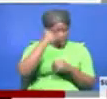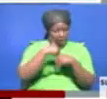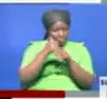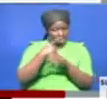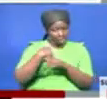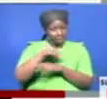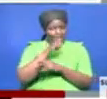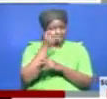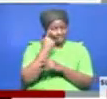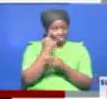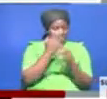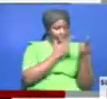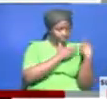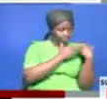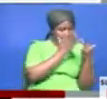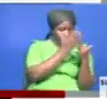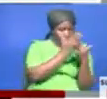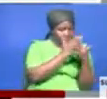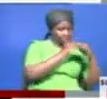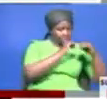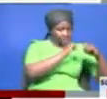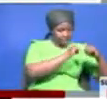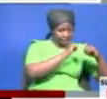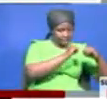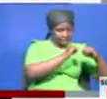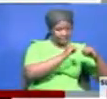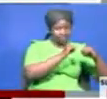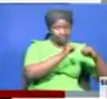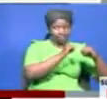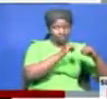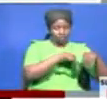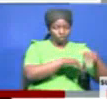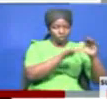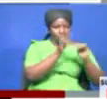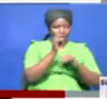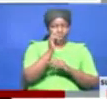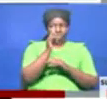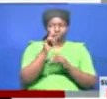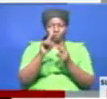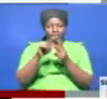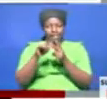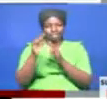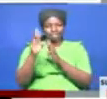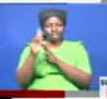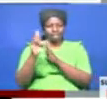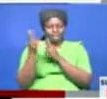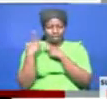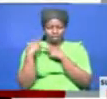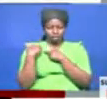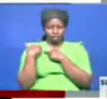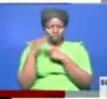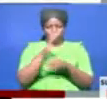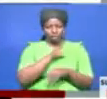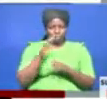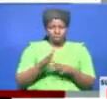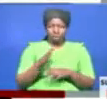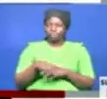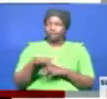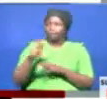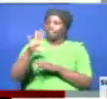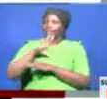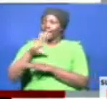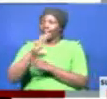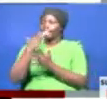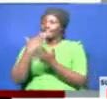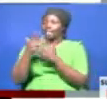the chair of the IEBC, as prescribed by the law, and the role of the commissioners. Fine, thanks. So,